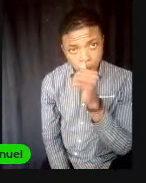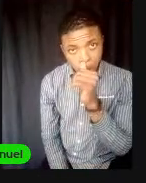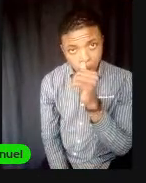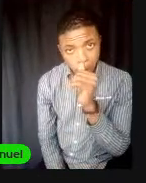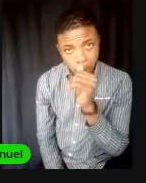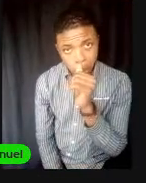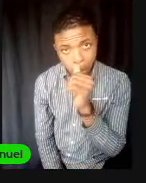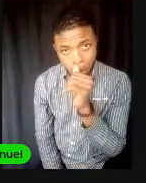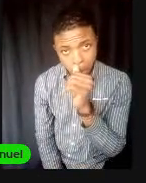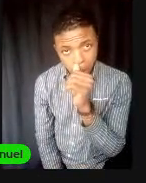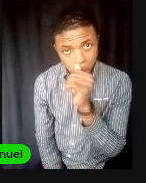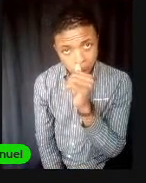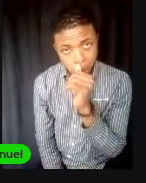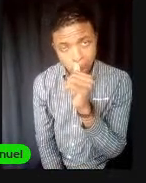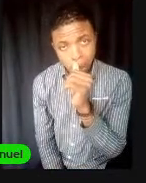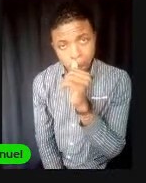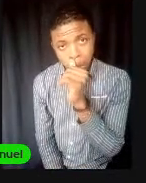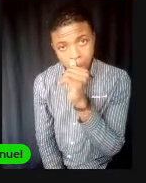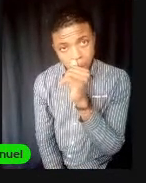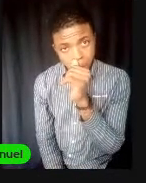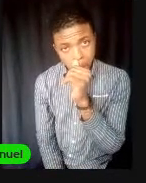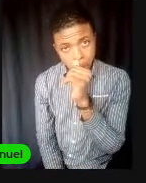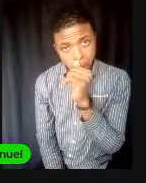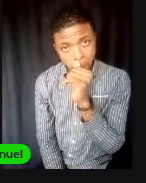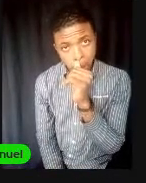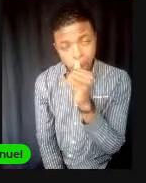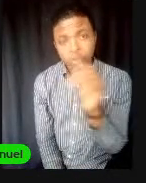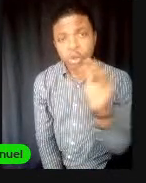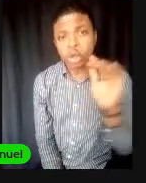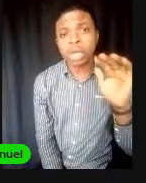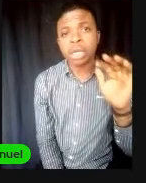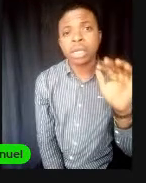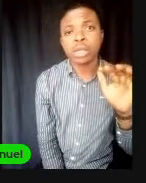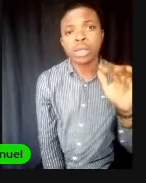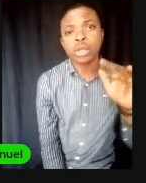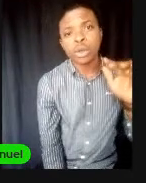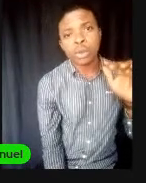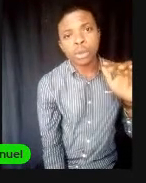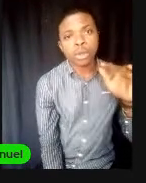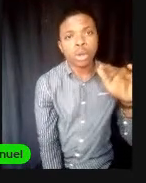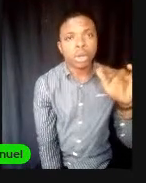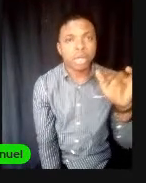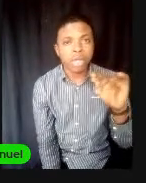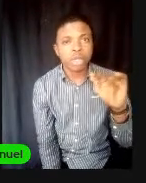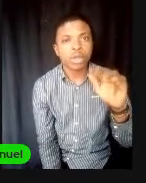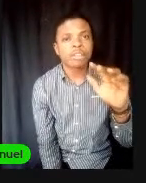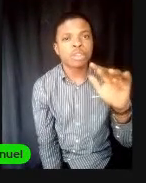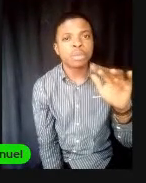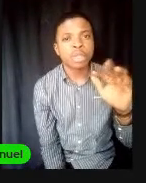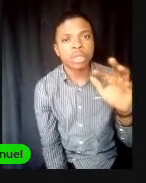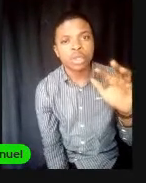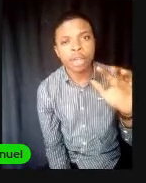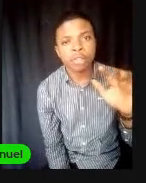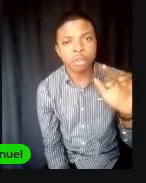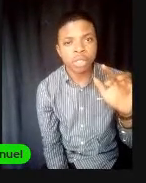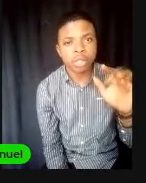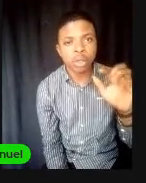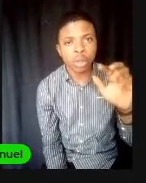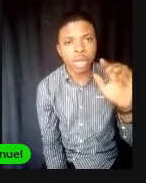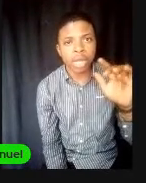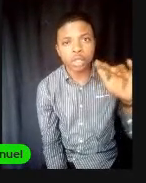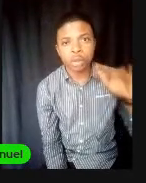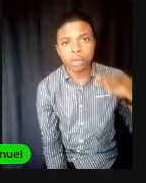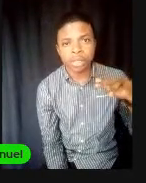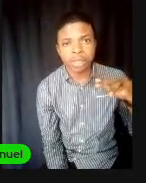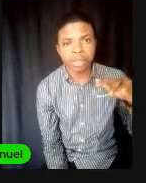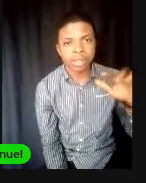name is Barashi Shakunwa, and I'm a graphic design tutor. So today we'll just be talking Okay. about the introduction. Okay. You have to be